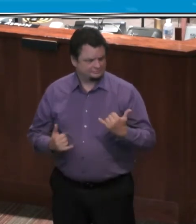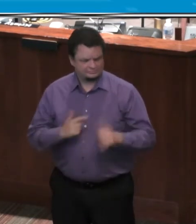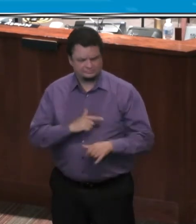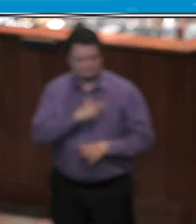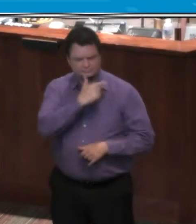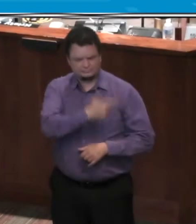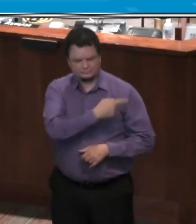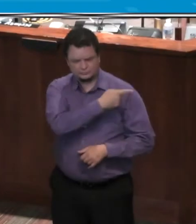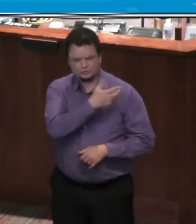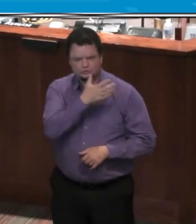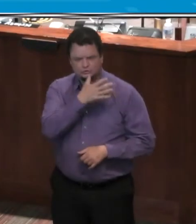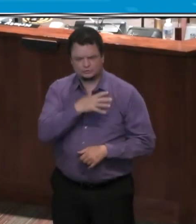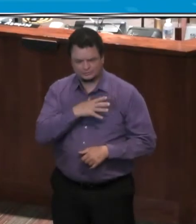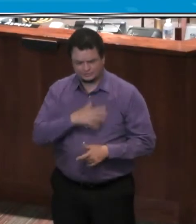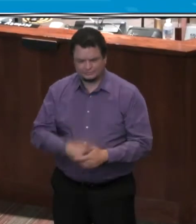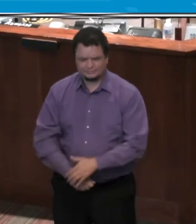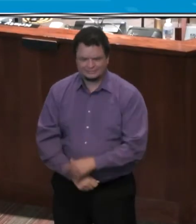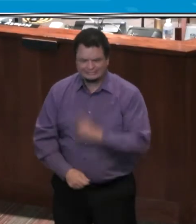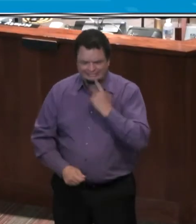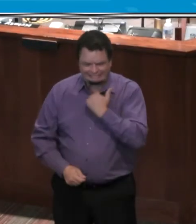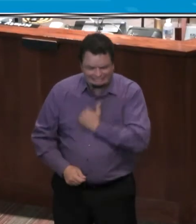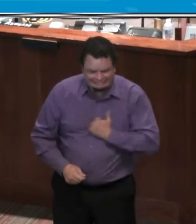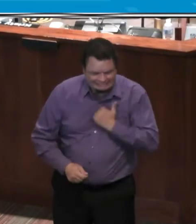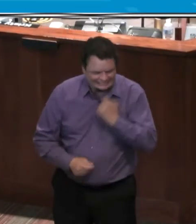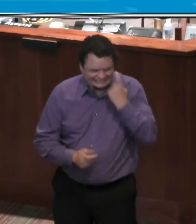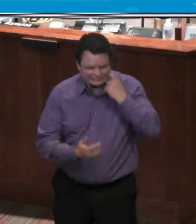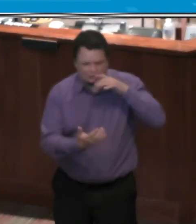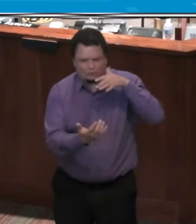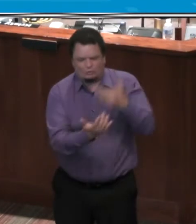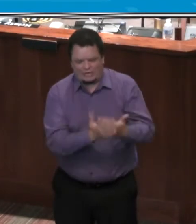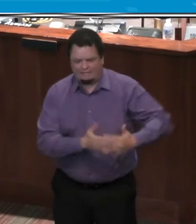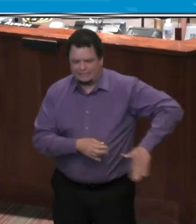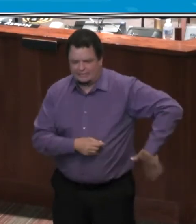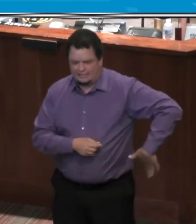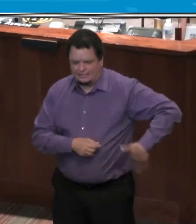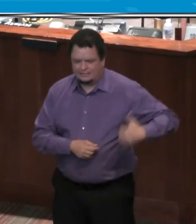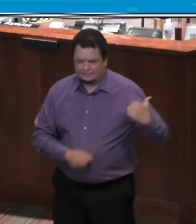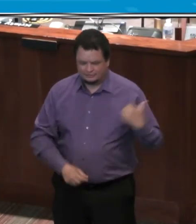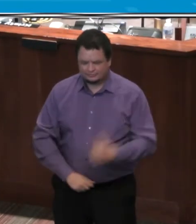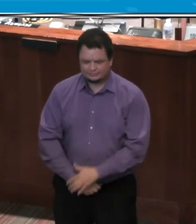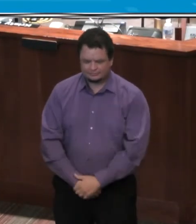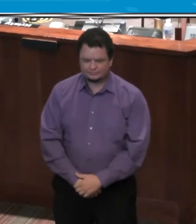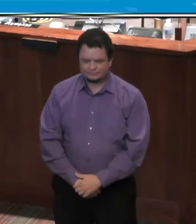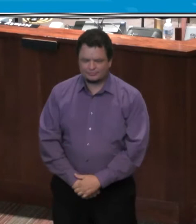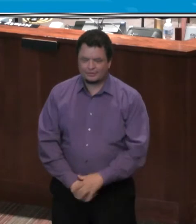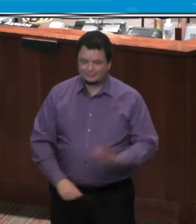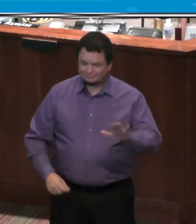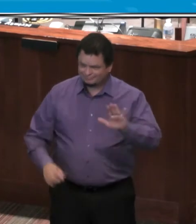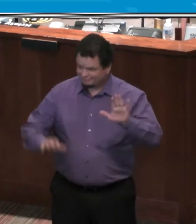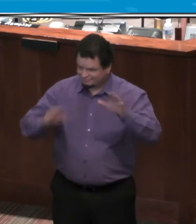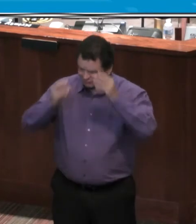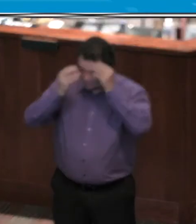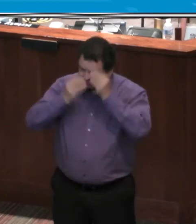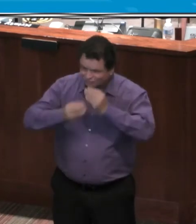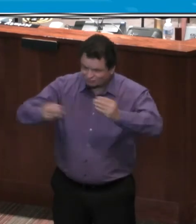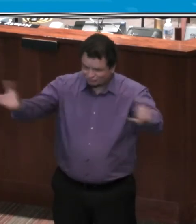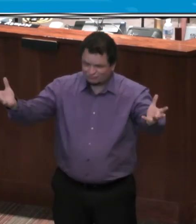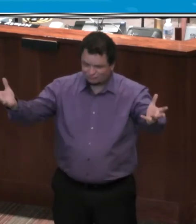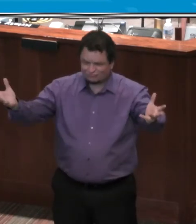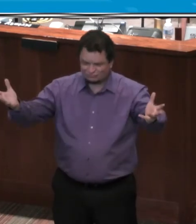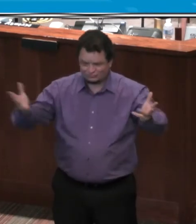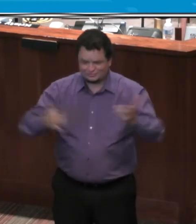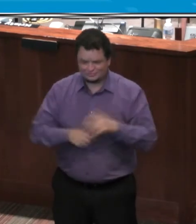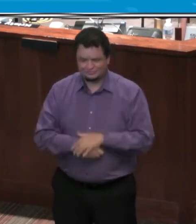much. I just wanted to let the board know that I spoke with the members of the CHN, Colorado